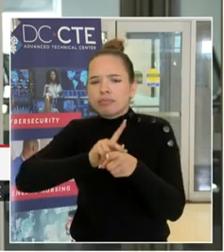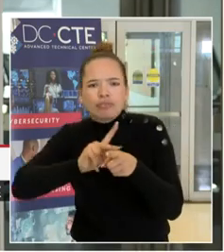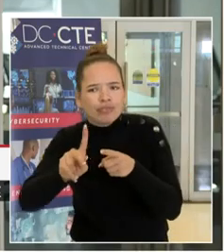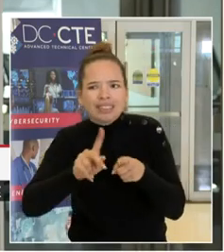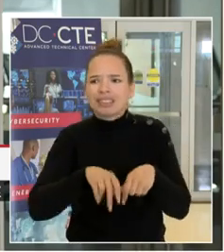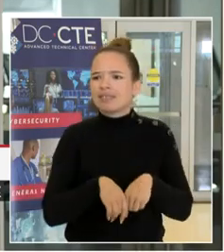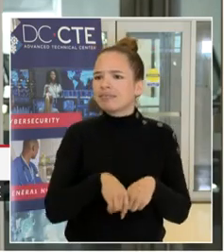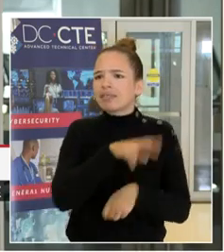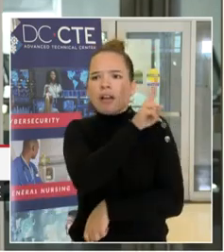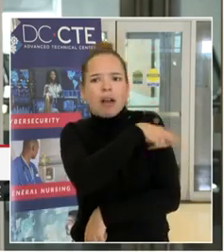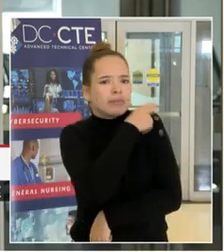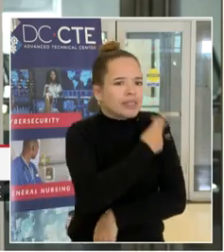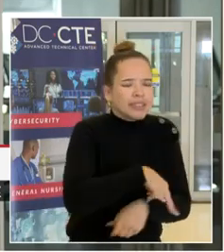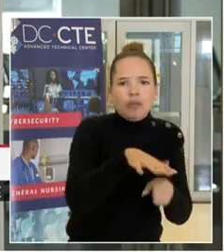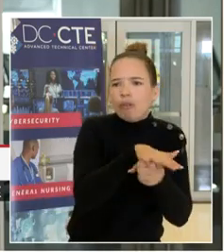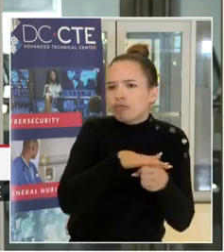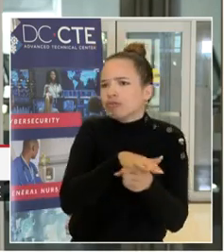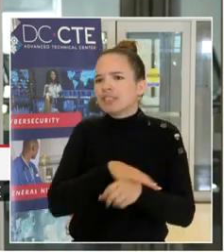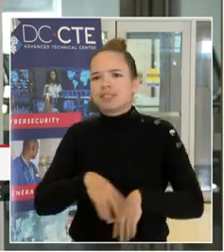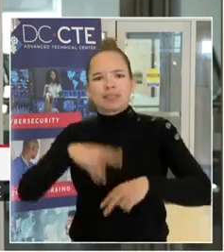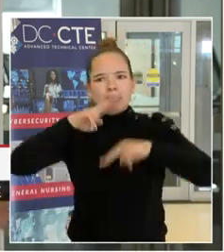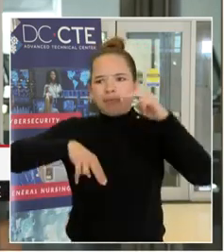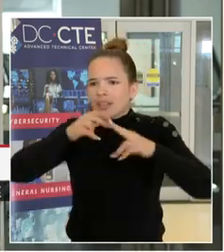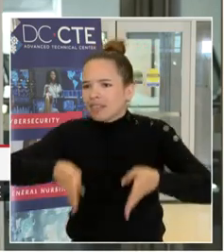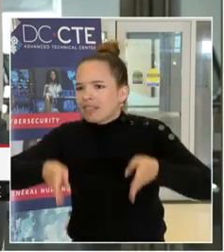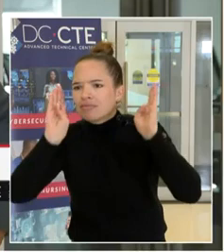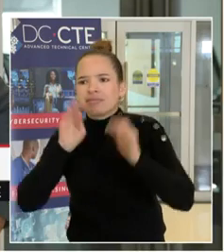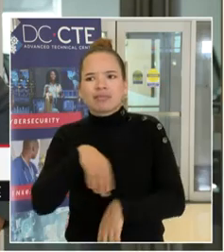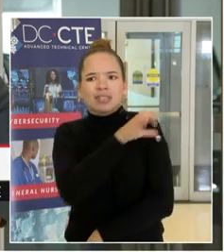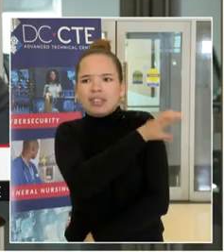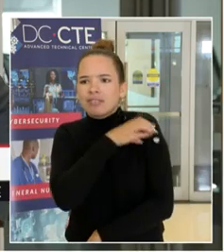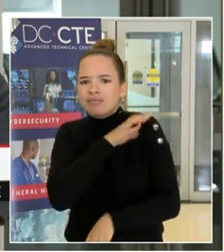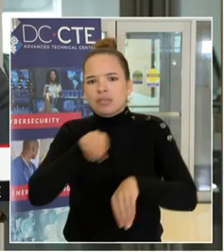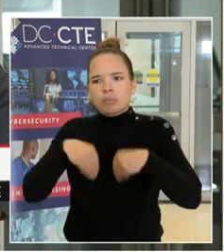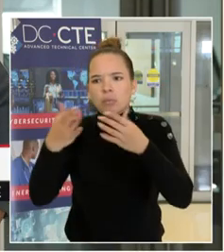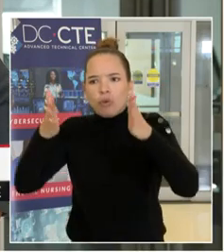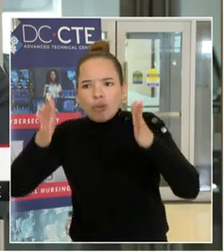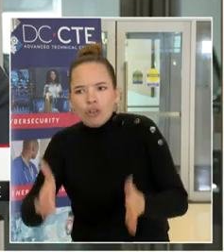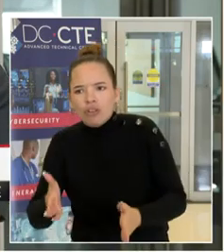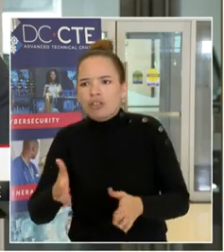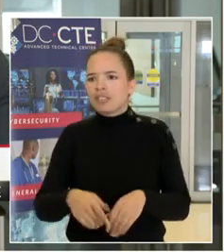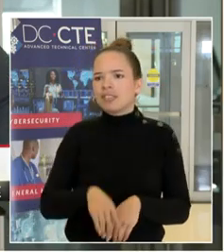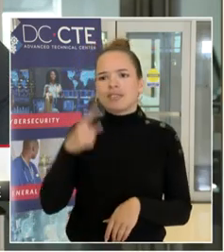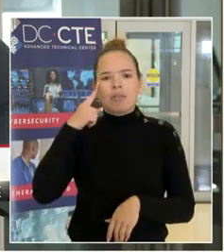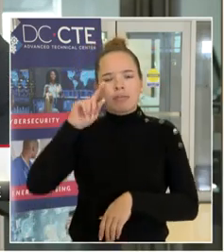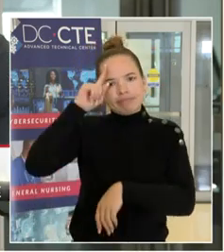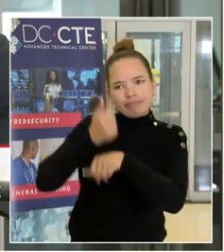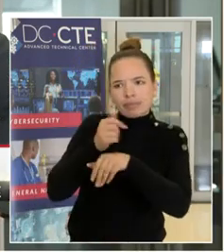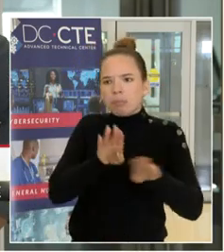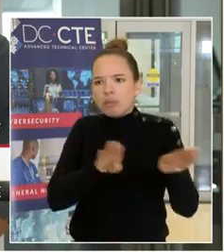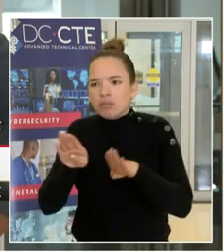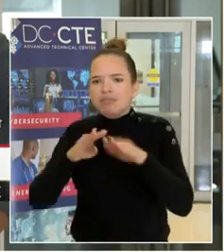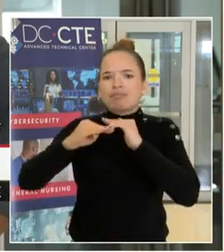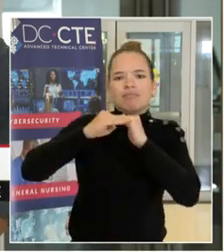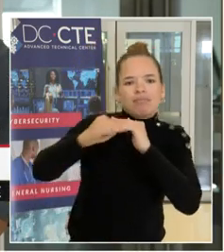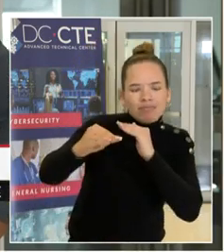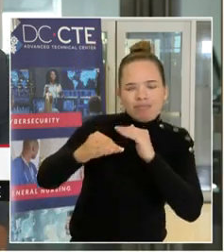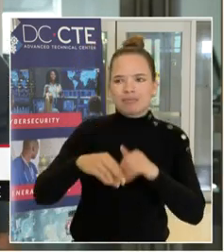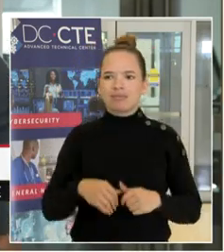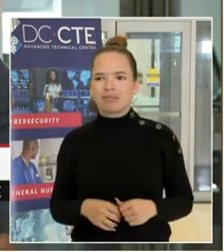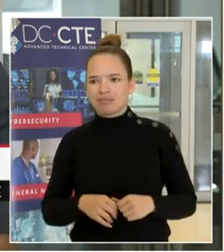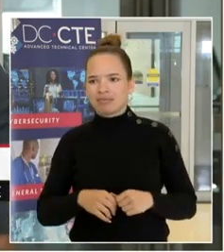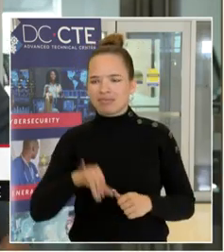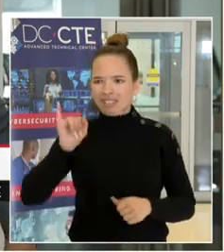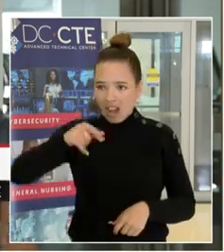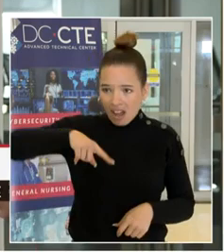our clinics, our providers for behavioral health in the district are all very happy